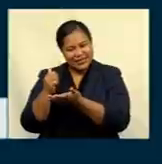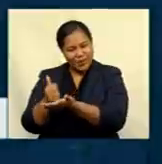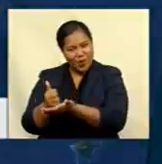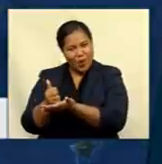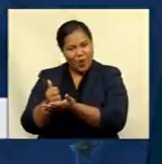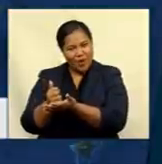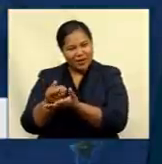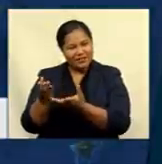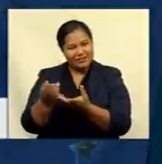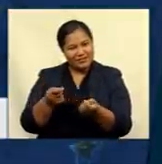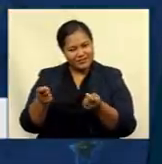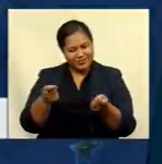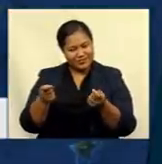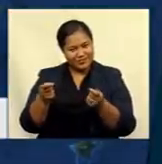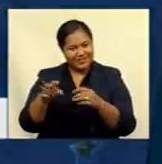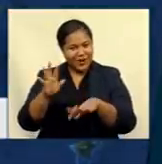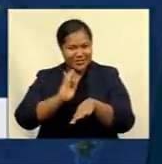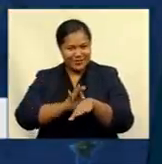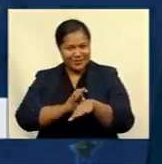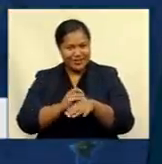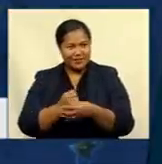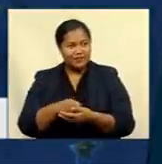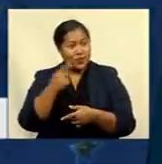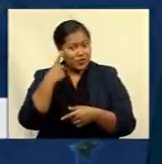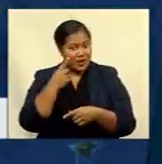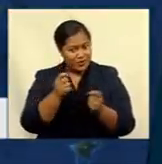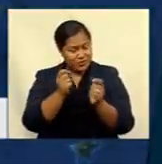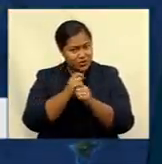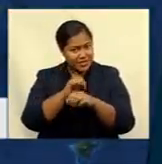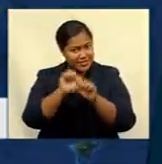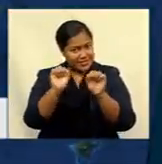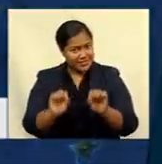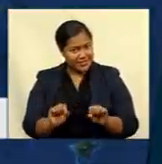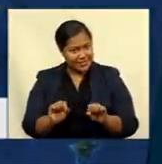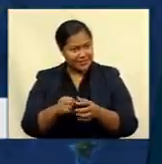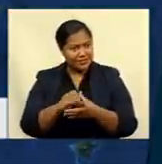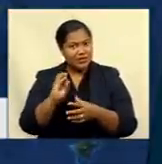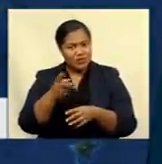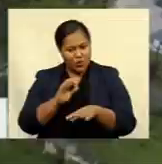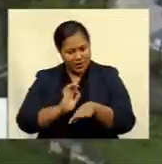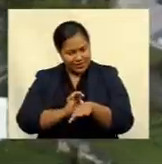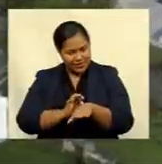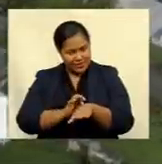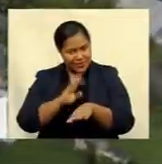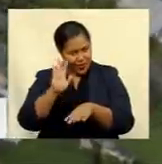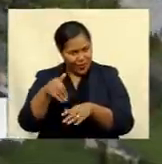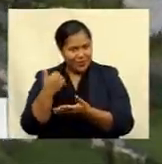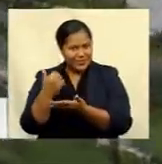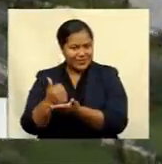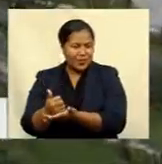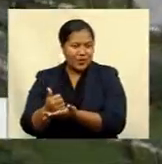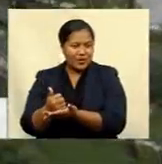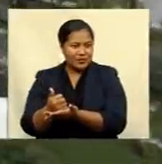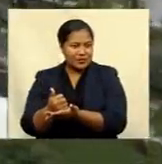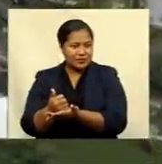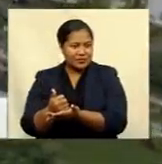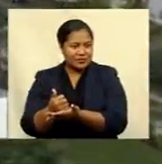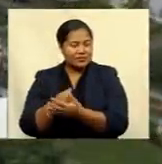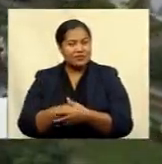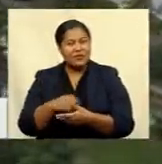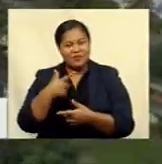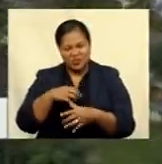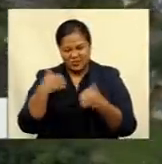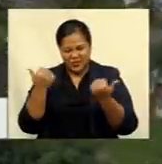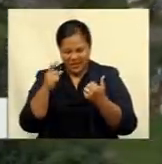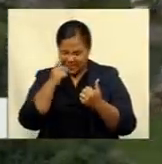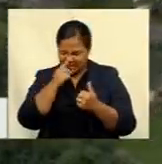in patients and you're trying to change your system, so the hospital systems are not always set up for having large numbers